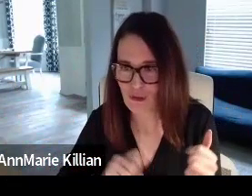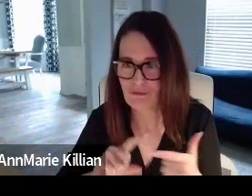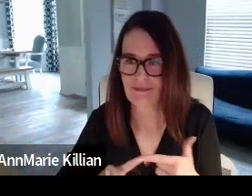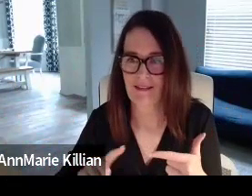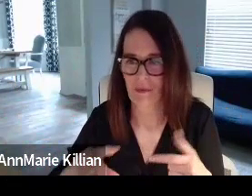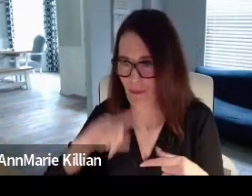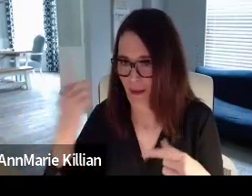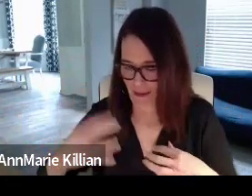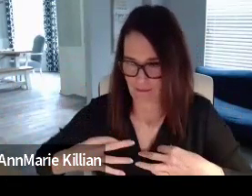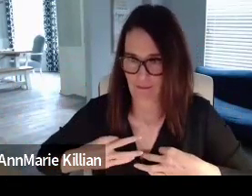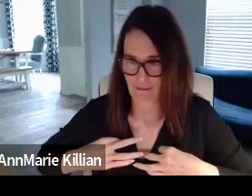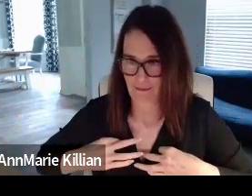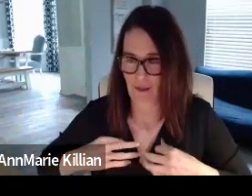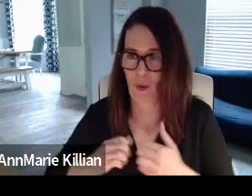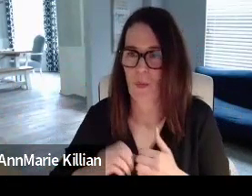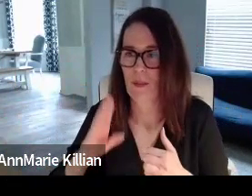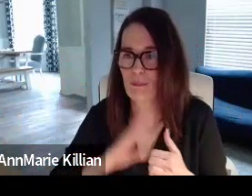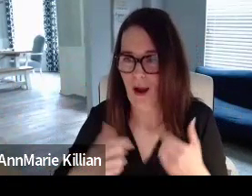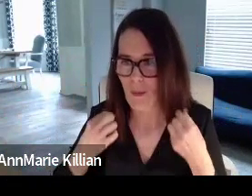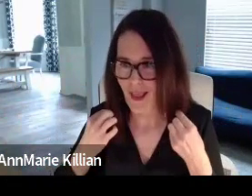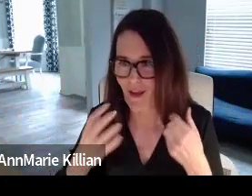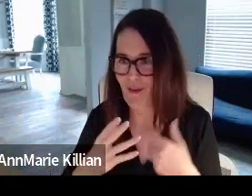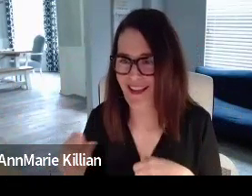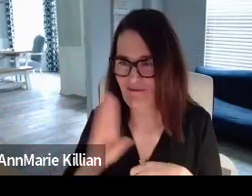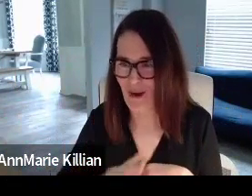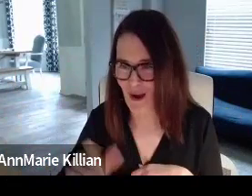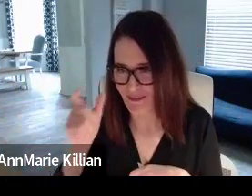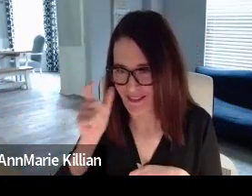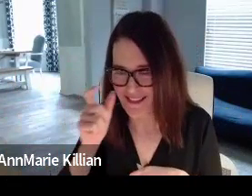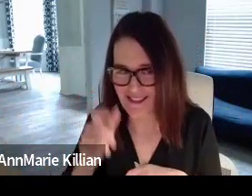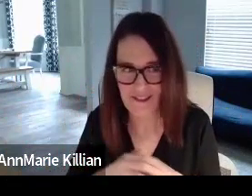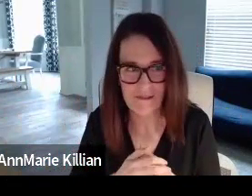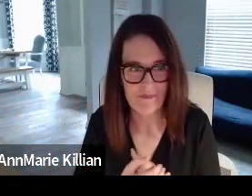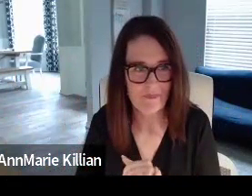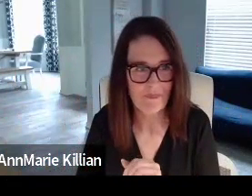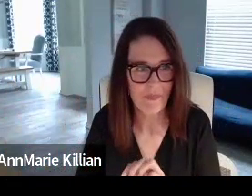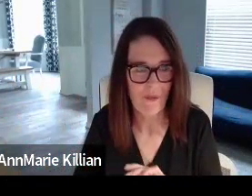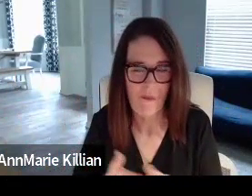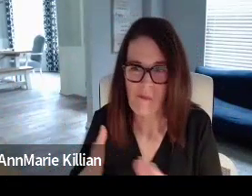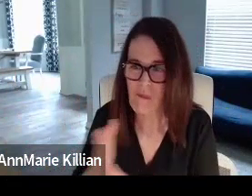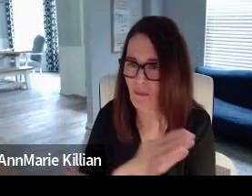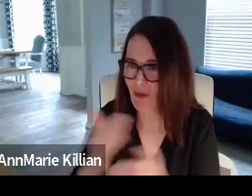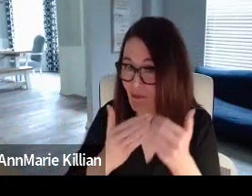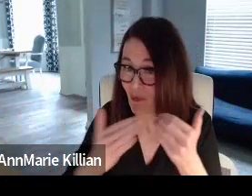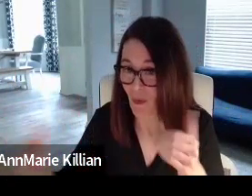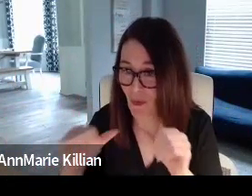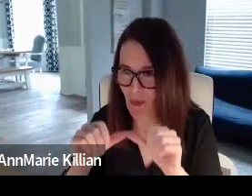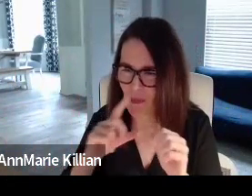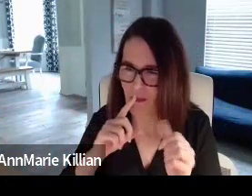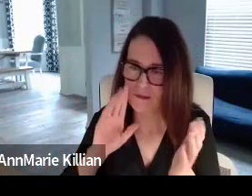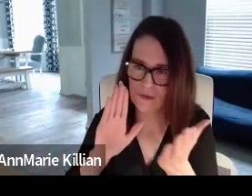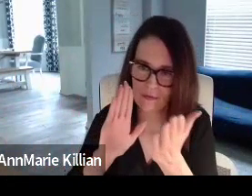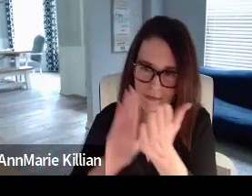I am a white woman, middle-aged, brown hair with wearing black glasses and brown